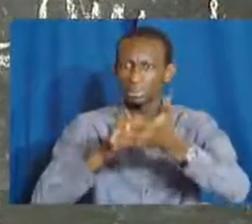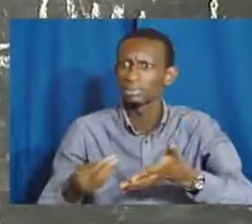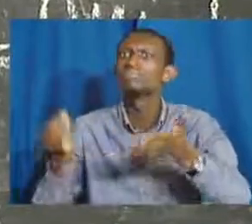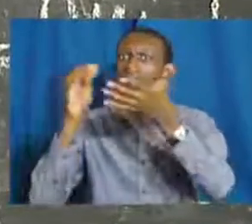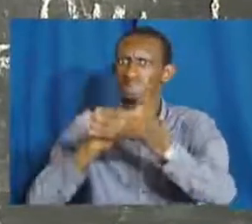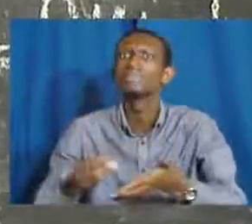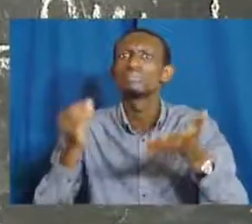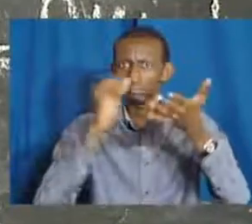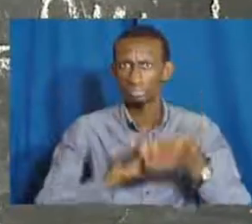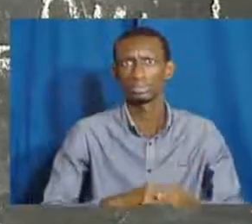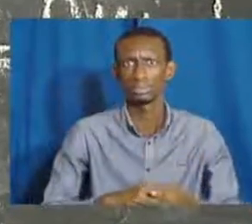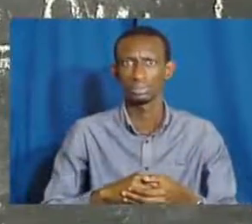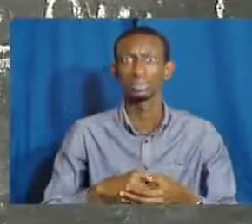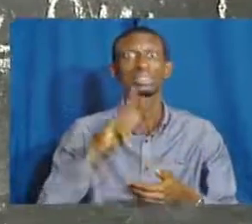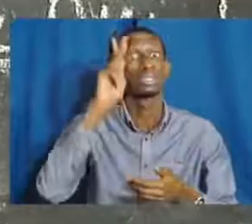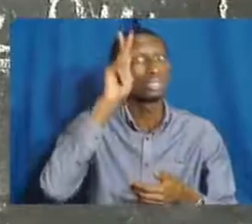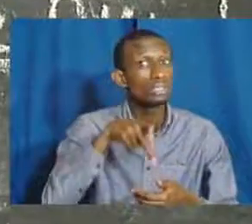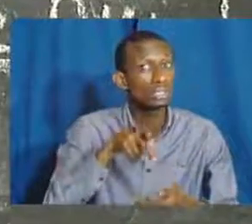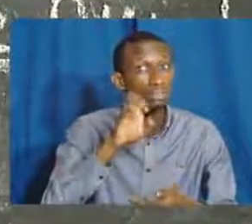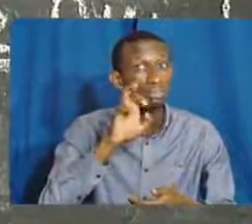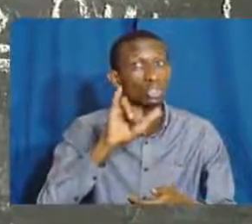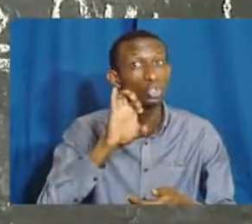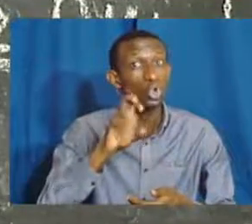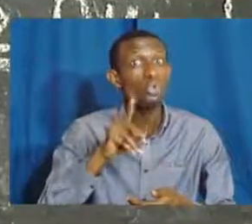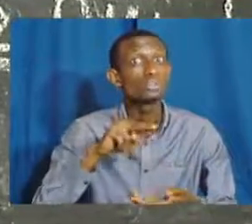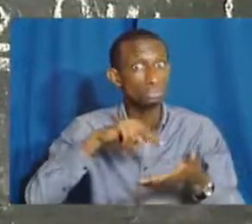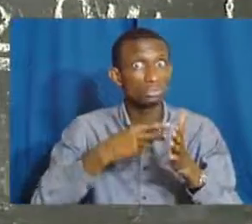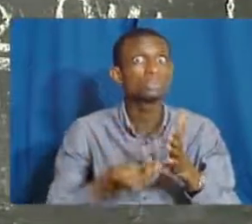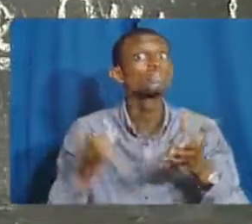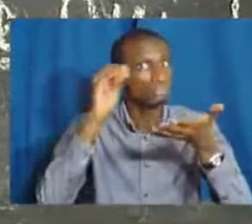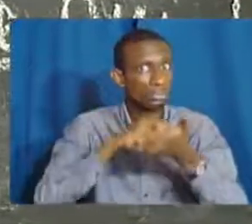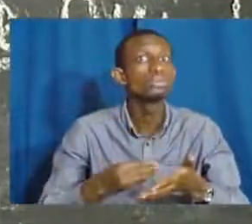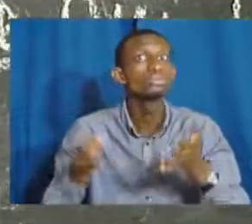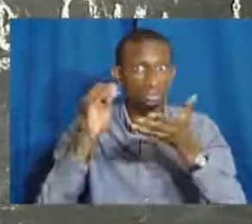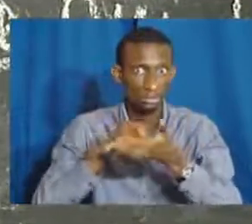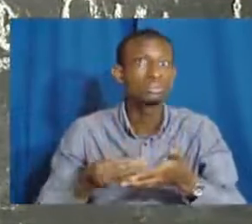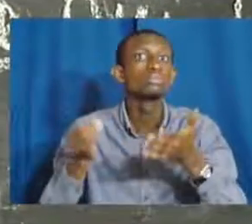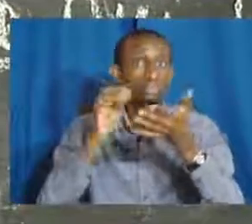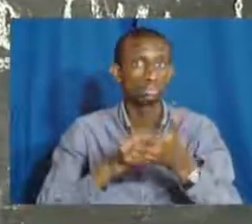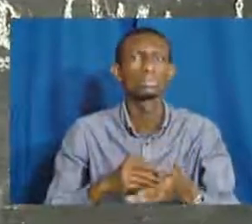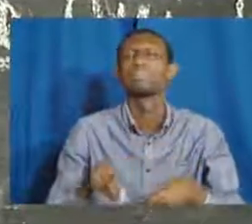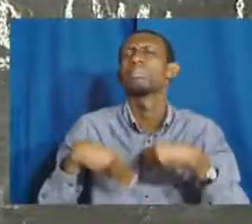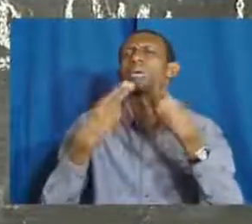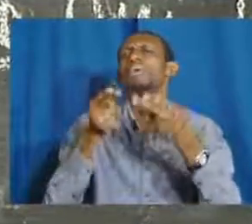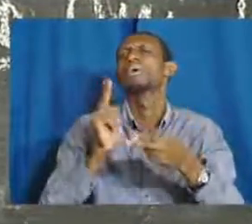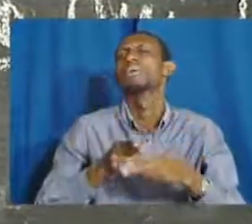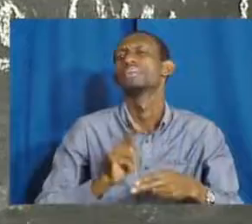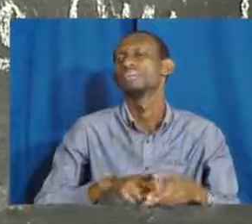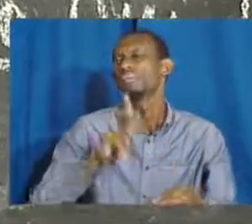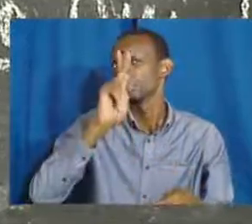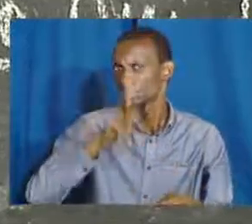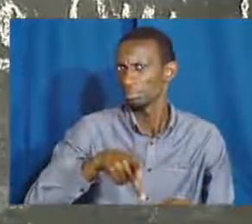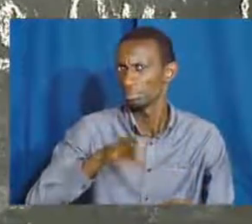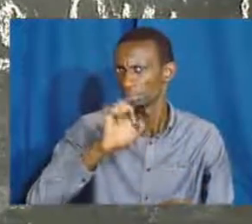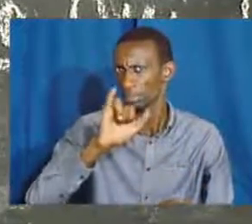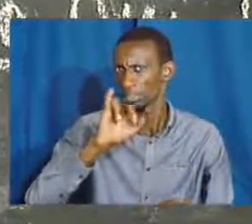the properties are repeated within their groups. So that is why they call it periodic function of the atomic